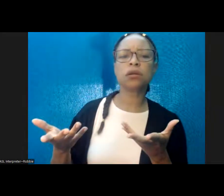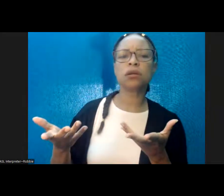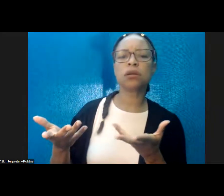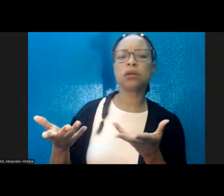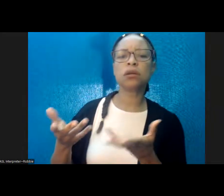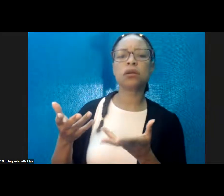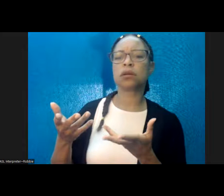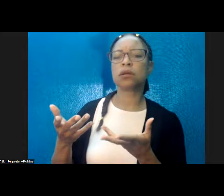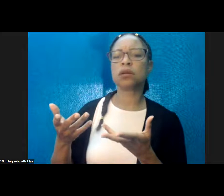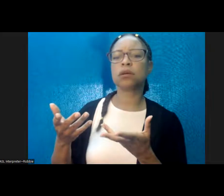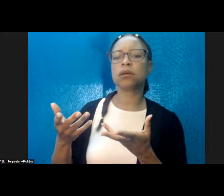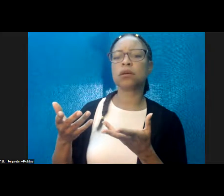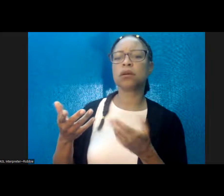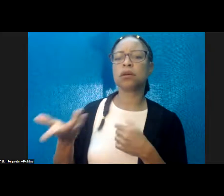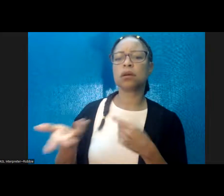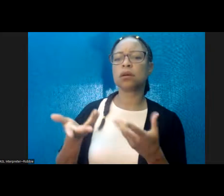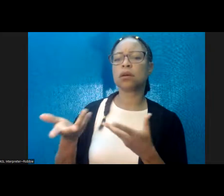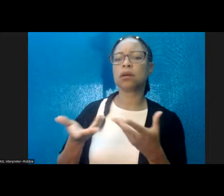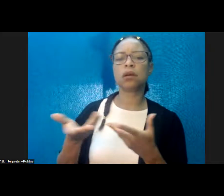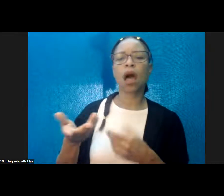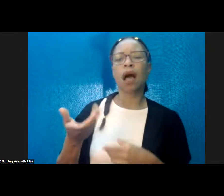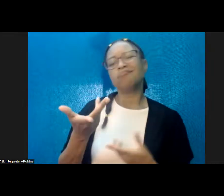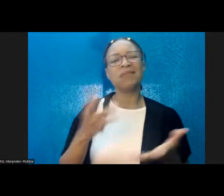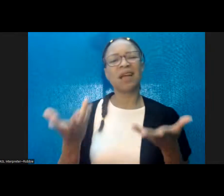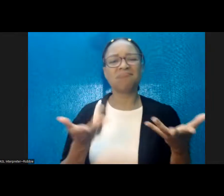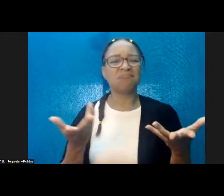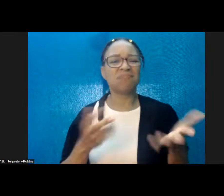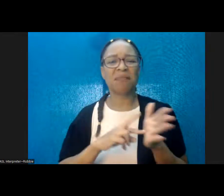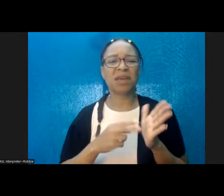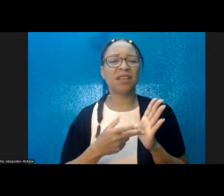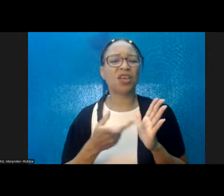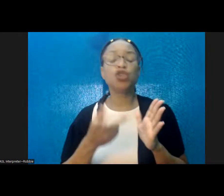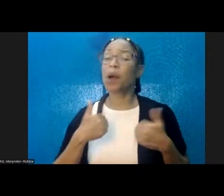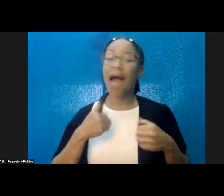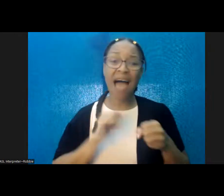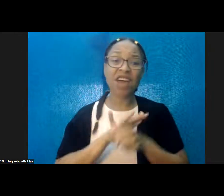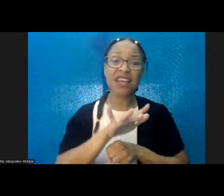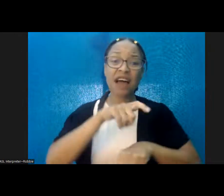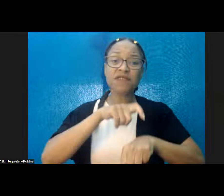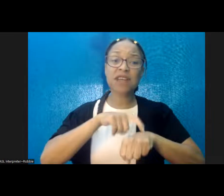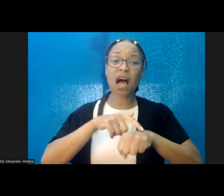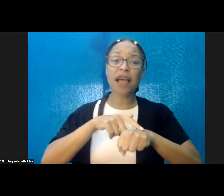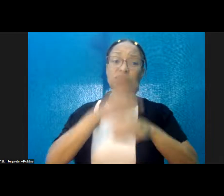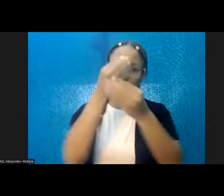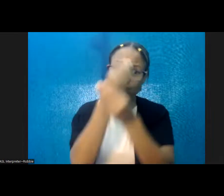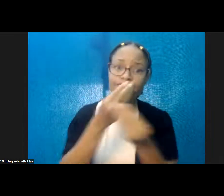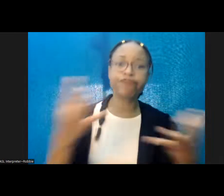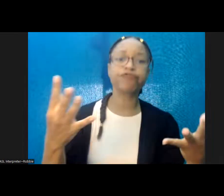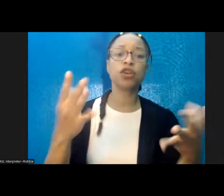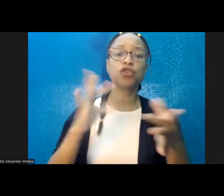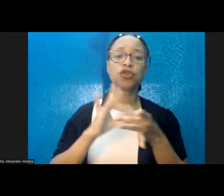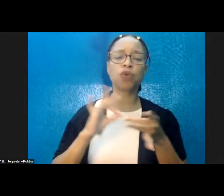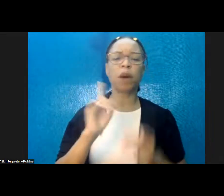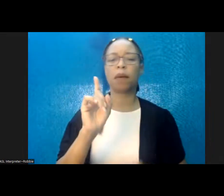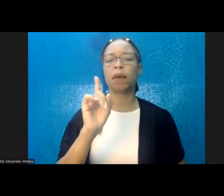30 minutes? I have, but I'm just wondering. Yeah. I mean, you have plenty of time to tell your story. Here, let me.